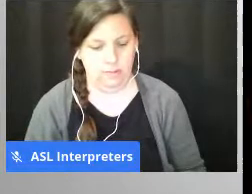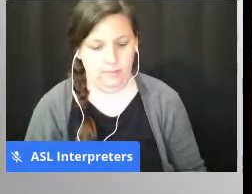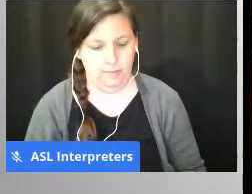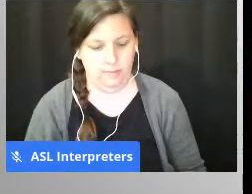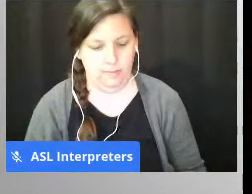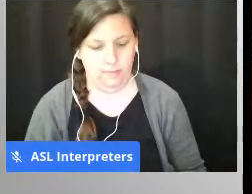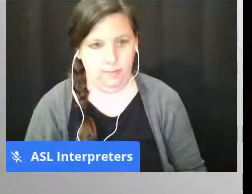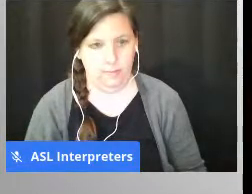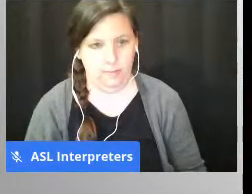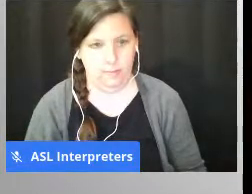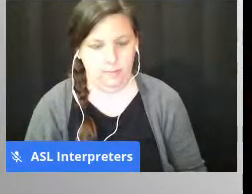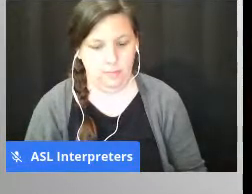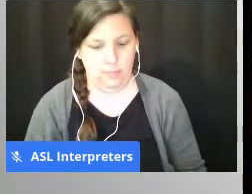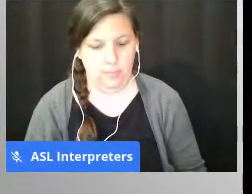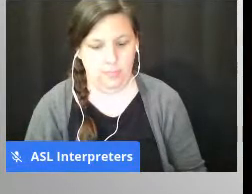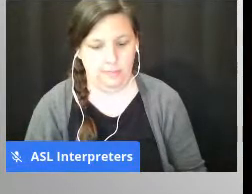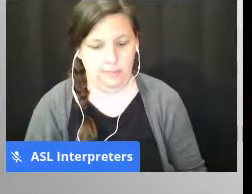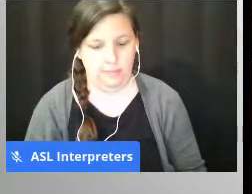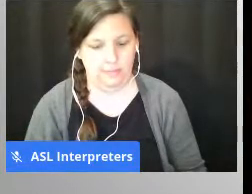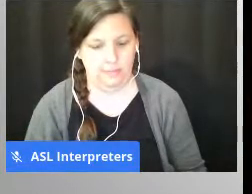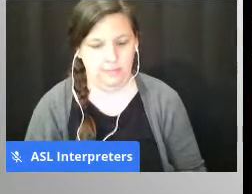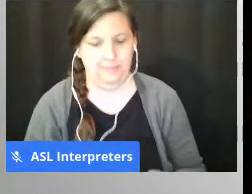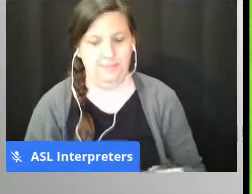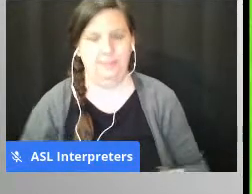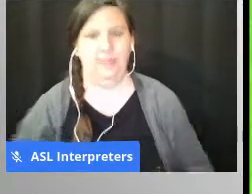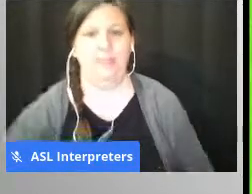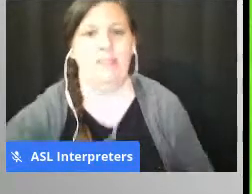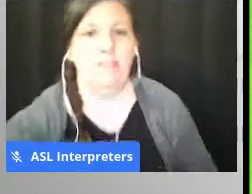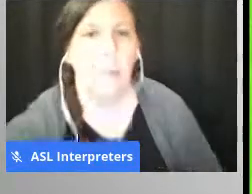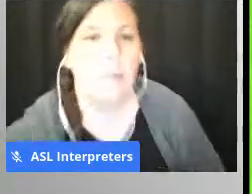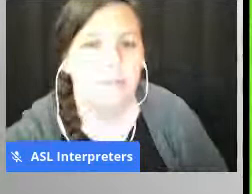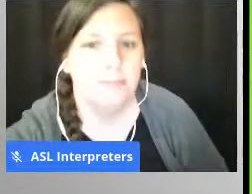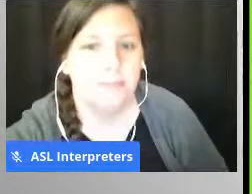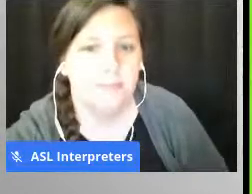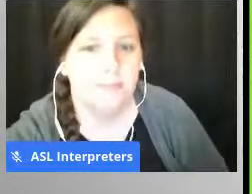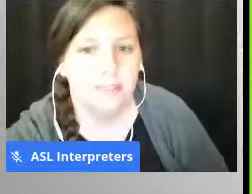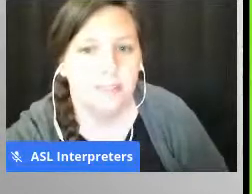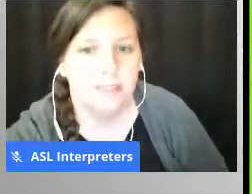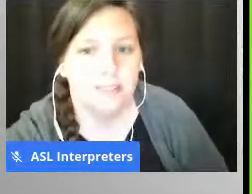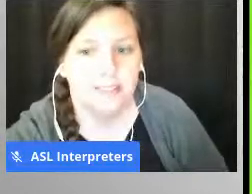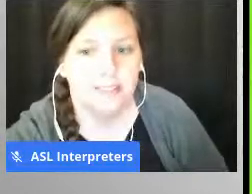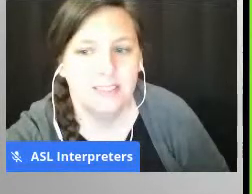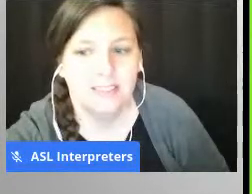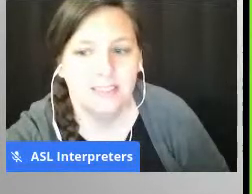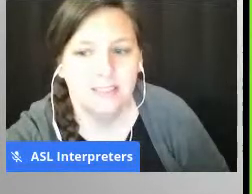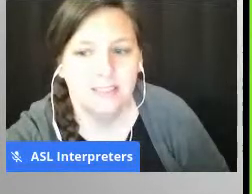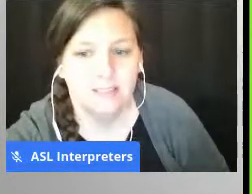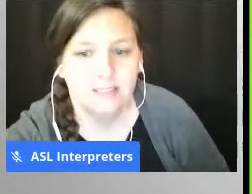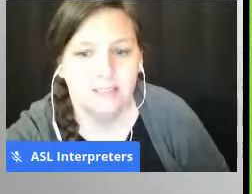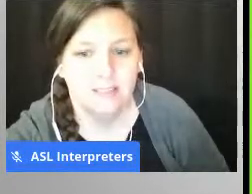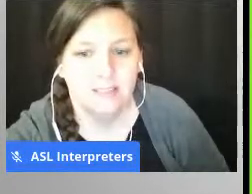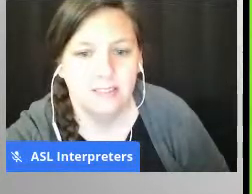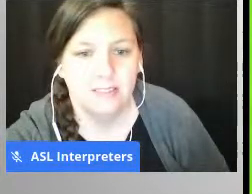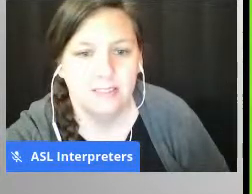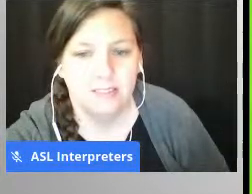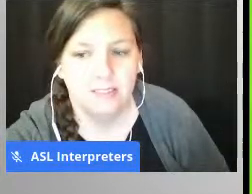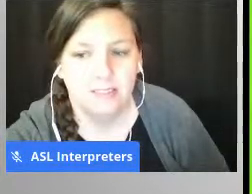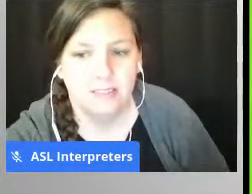Say that again? Harold needs to move you to the breakout room. Okay, all right.